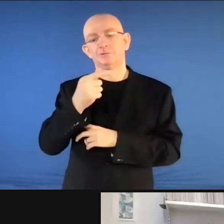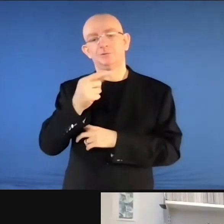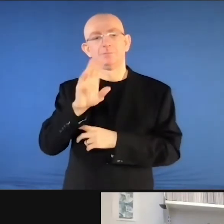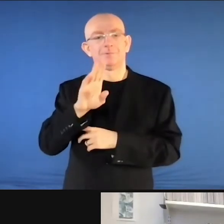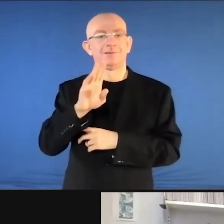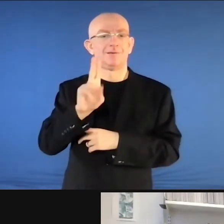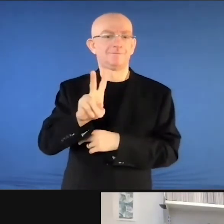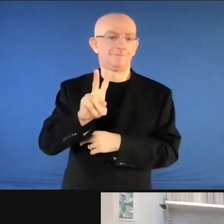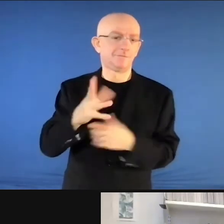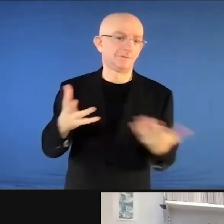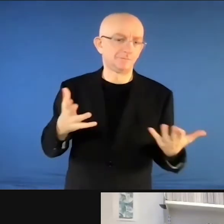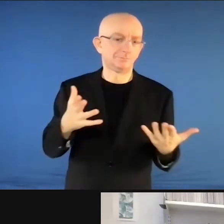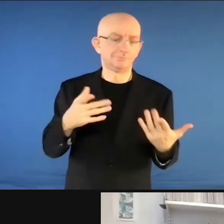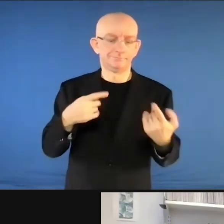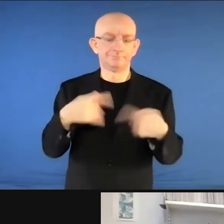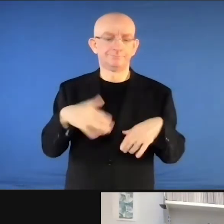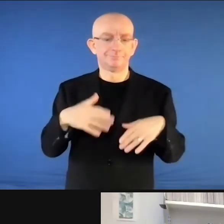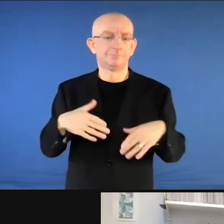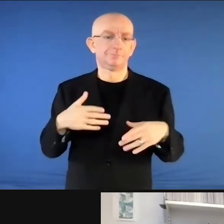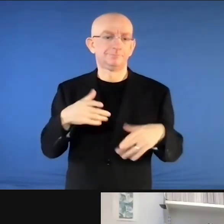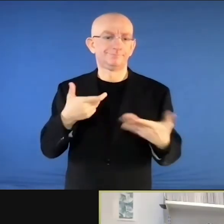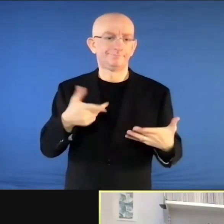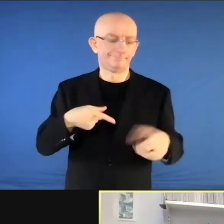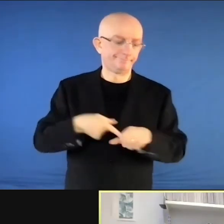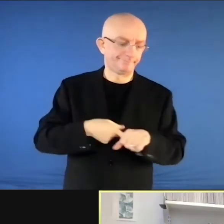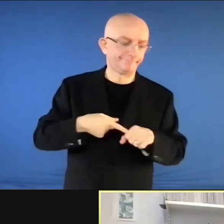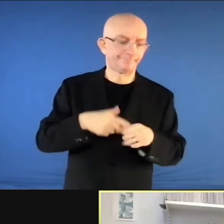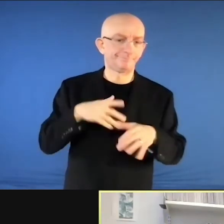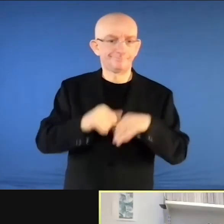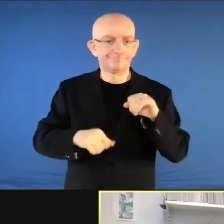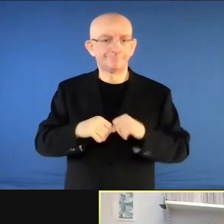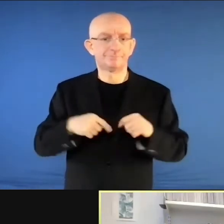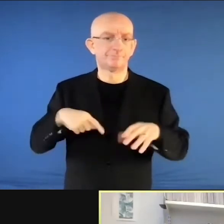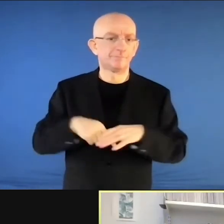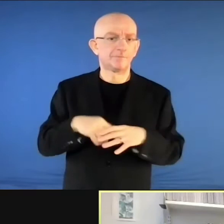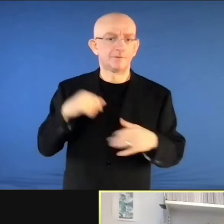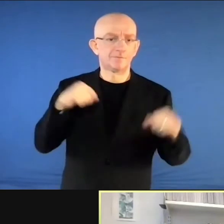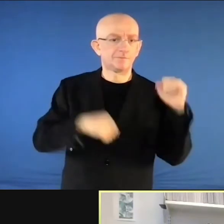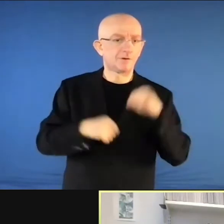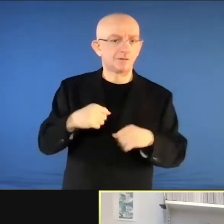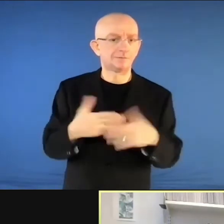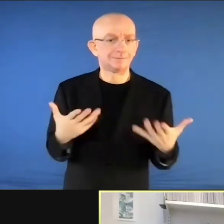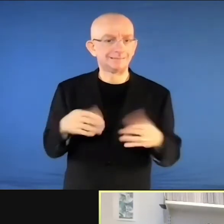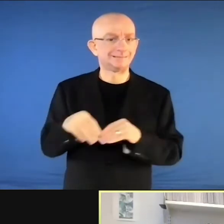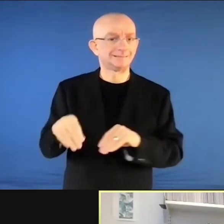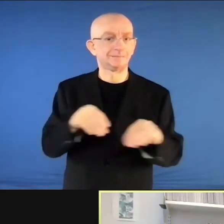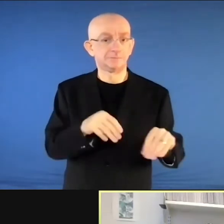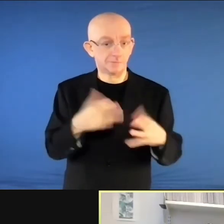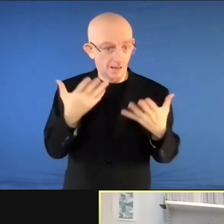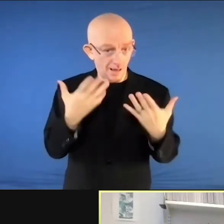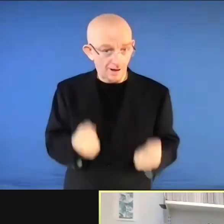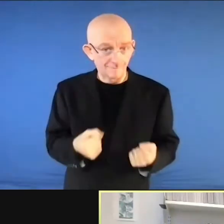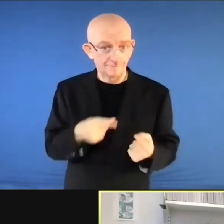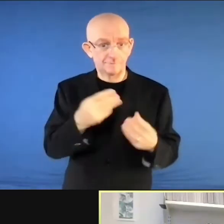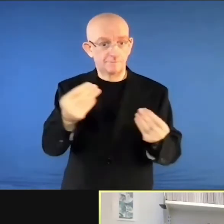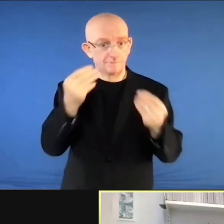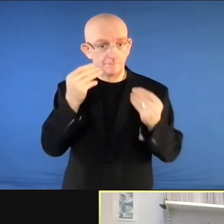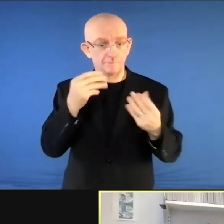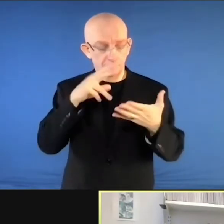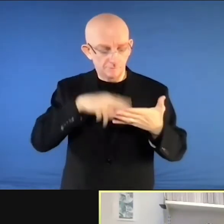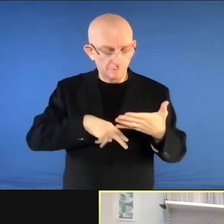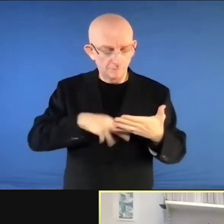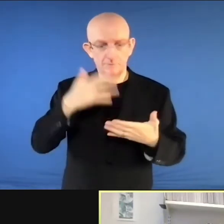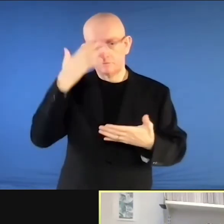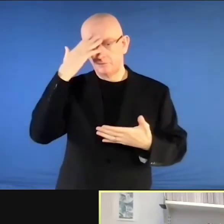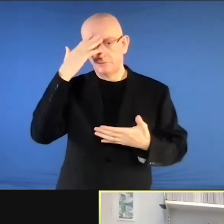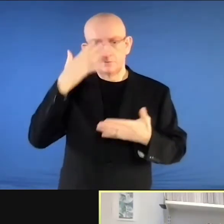interviews? What do you think? I think my starting point would be to ask, why am I sending a master's or a PhD